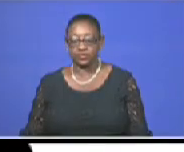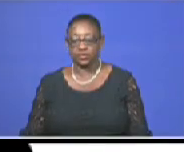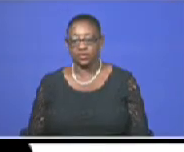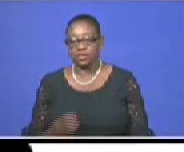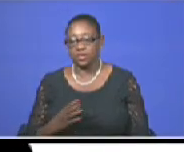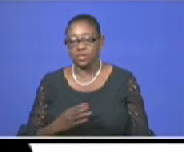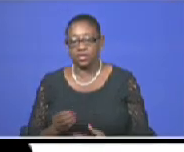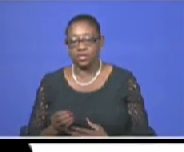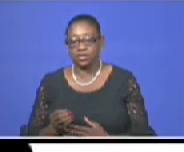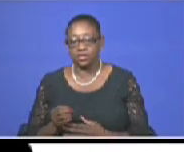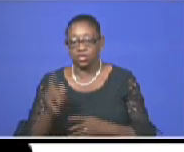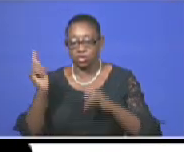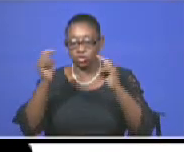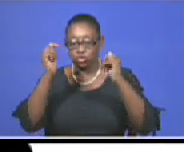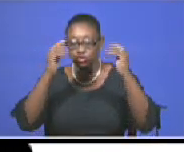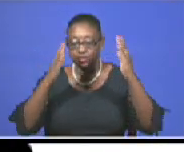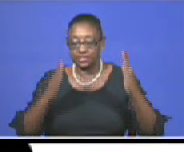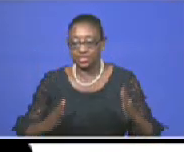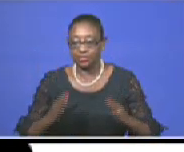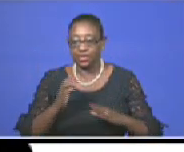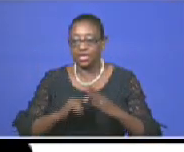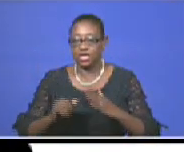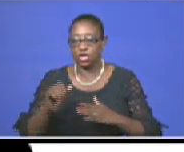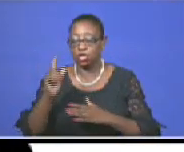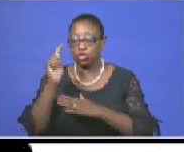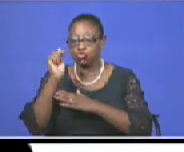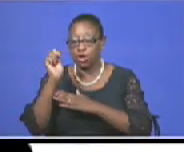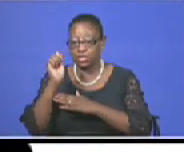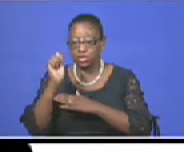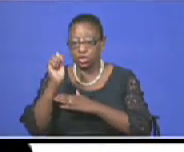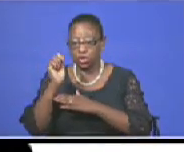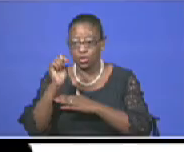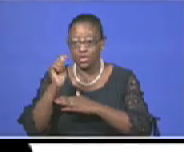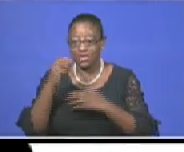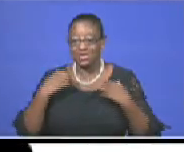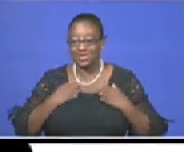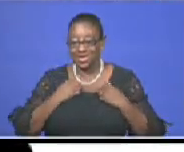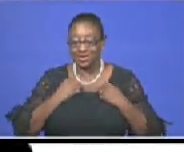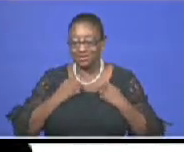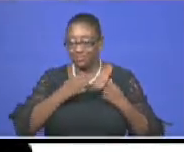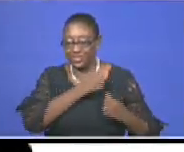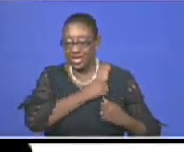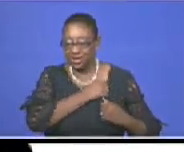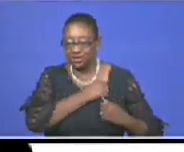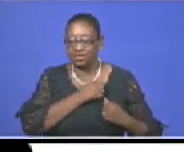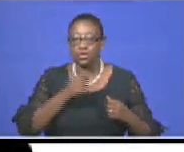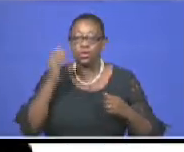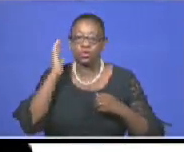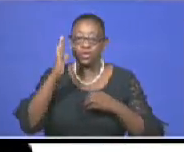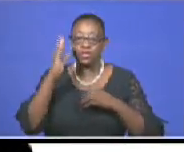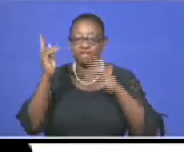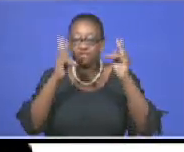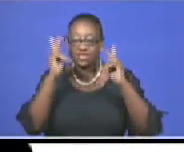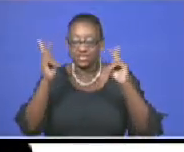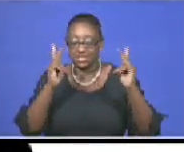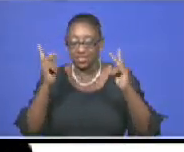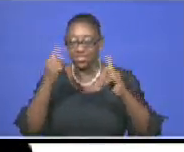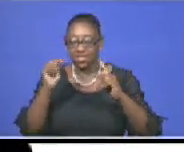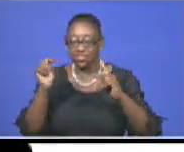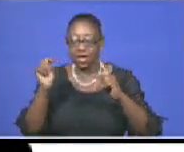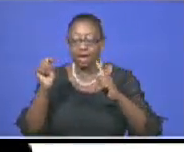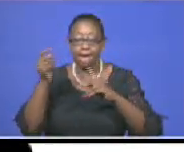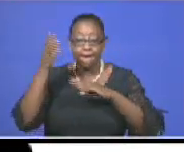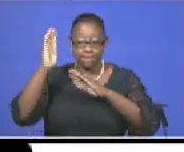Officials from the Ministry of Tourism's office in Toronto, Canada, remain optimistic that more Canadians will visit the Bahamas after the launch of its